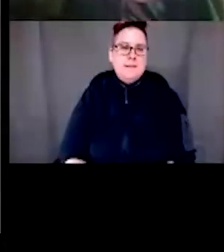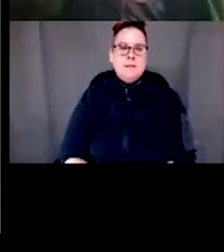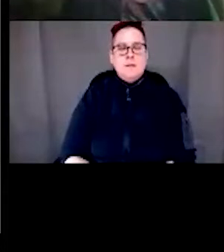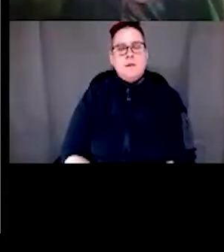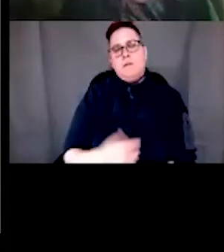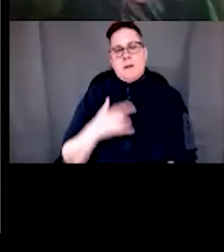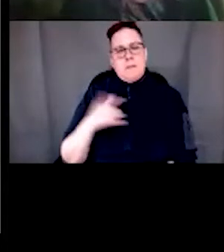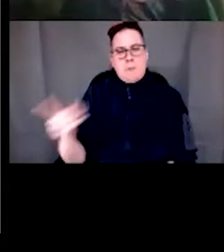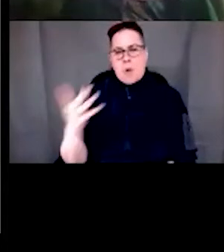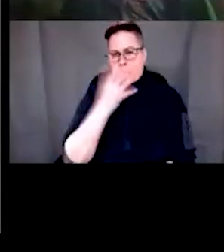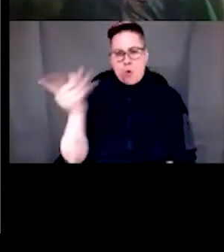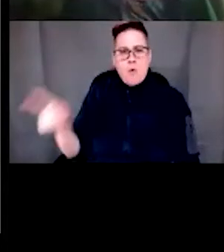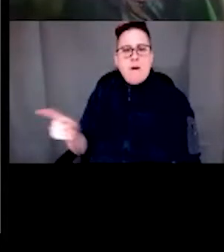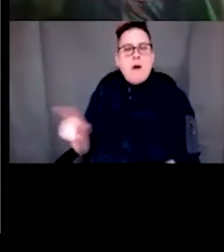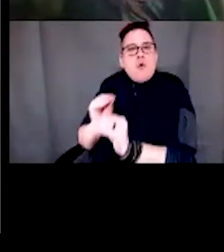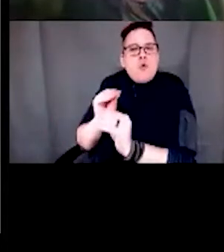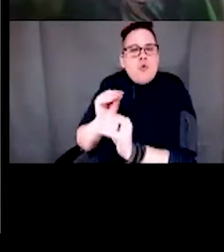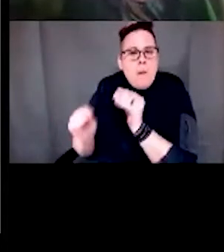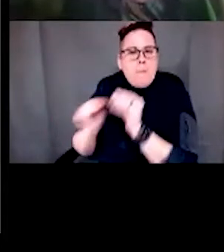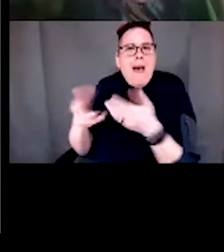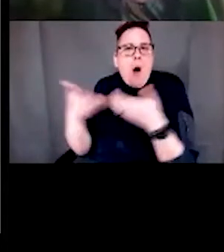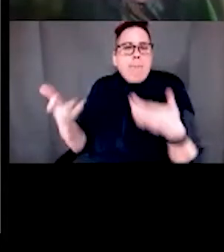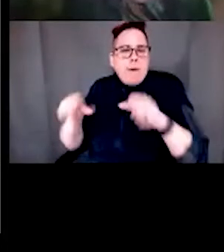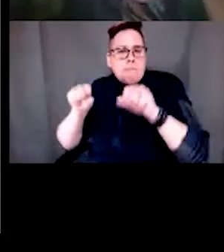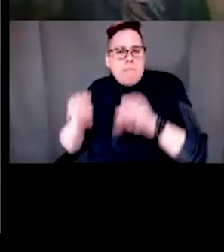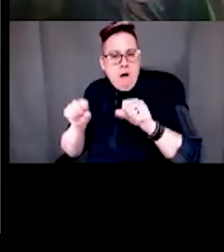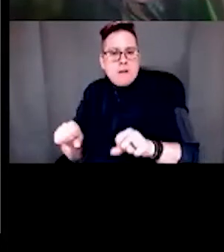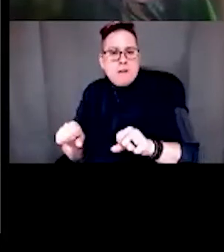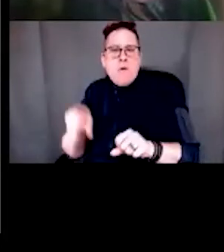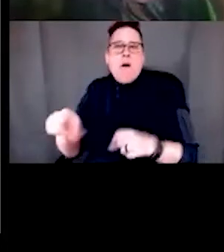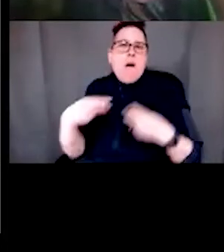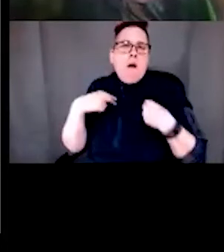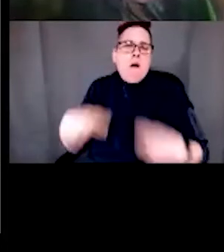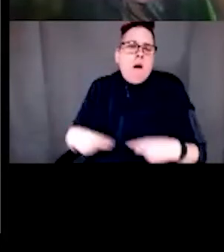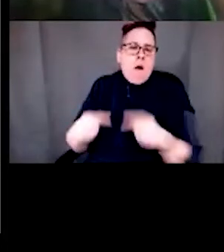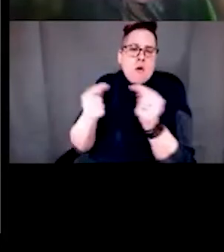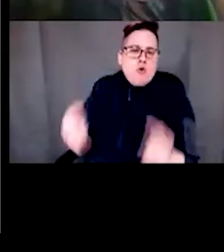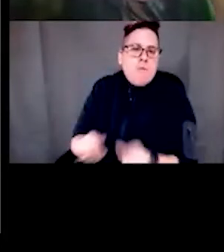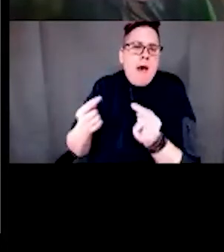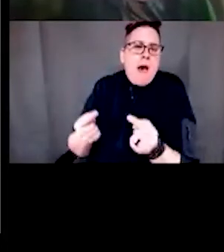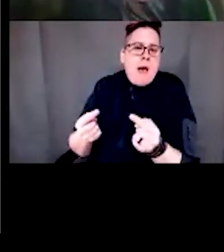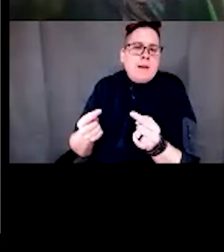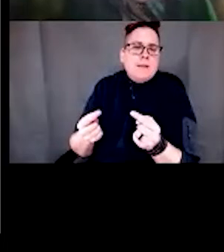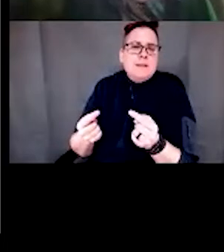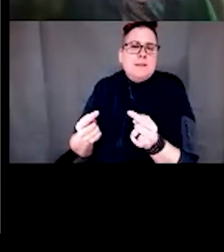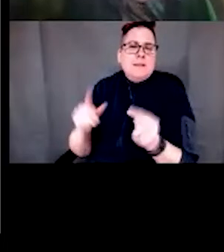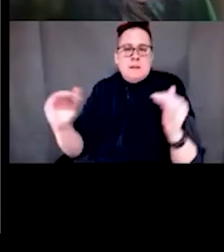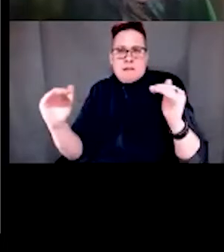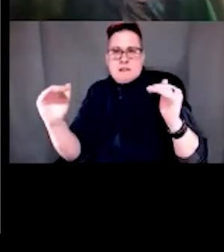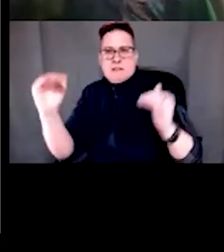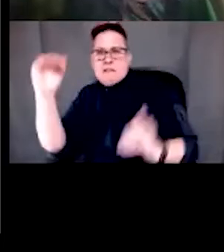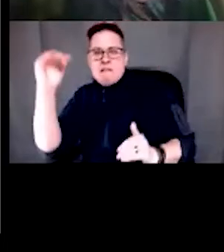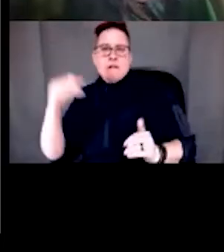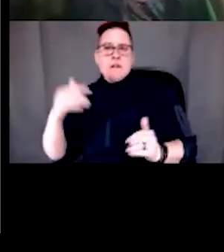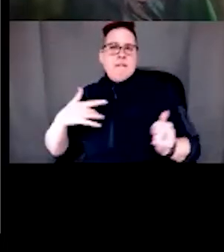beautiful definition: to repair to the extent possible the wounded humanity and state of inequality